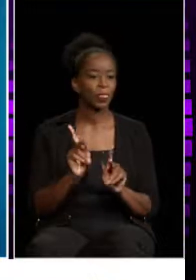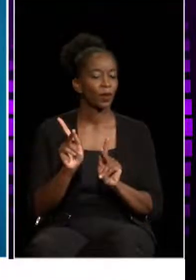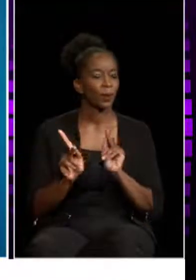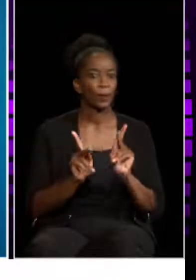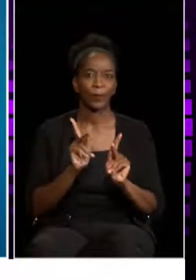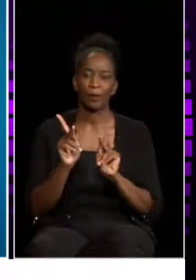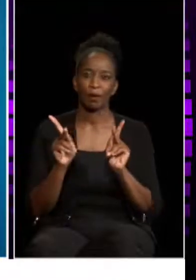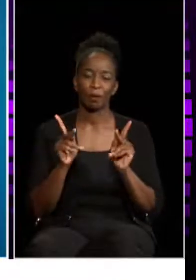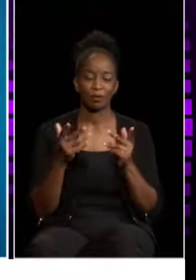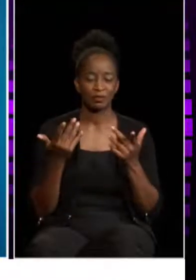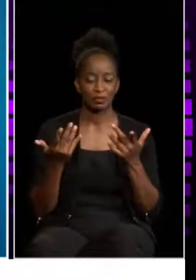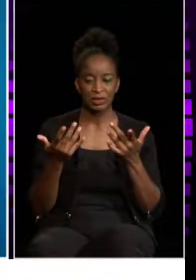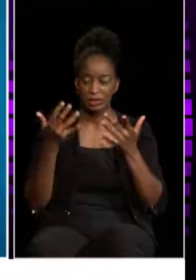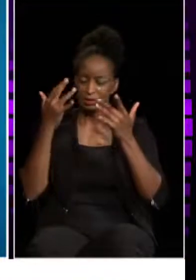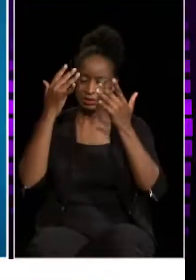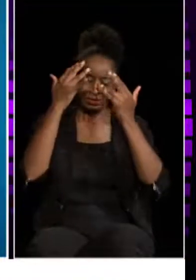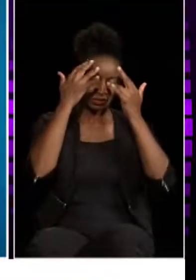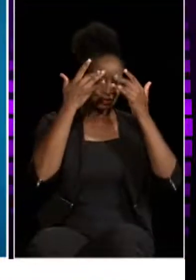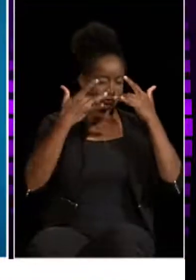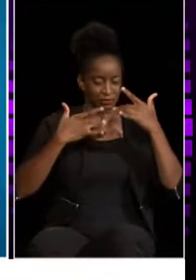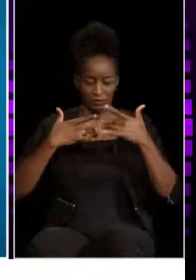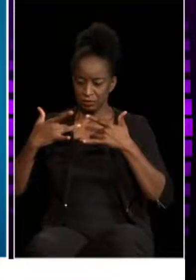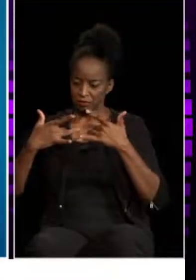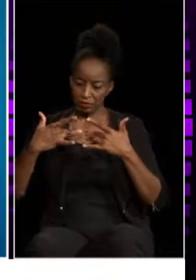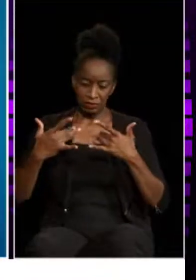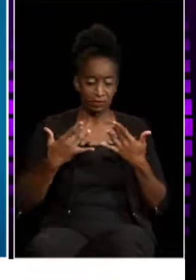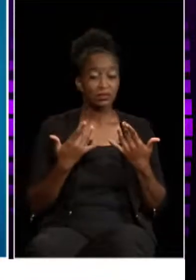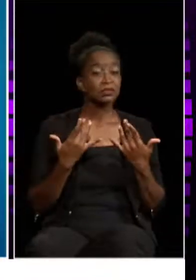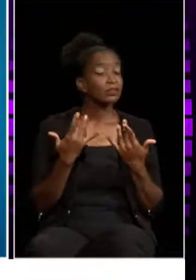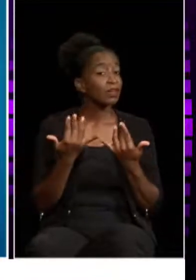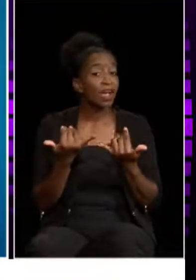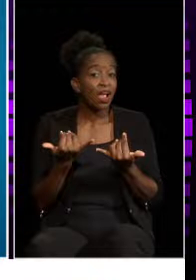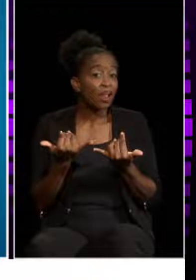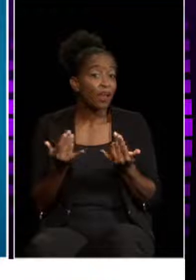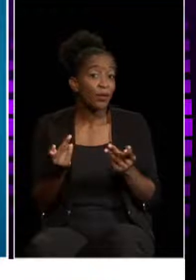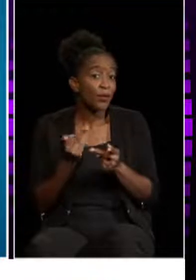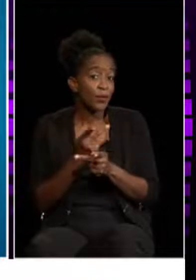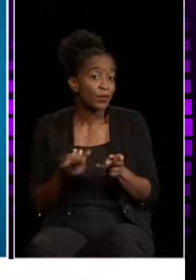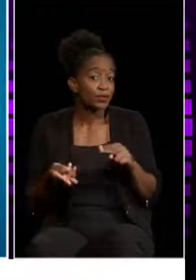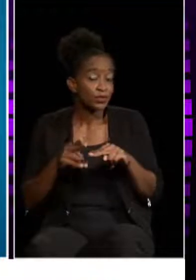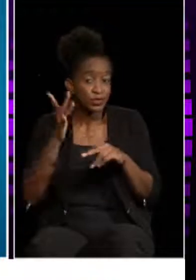emotionally and mentally at this point in time, especially because of this pandemic. So,